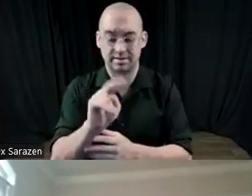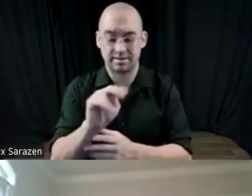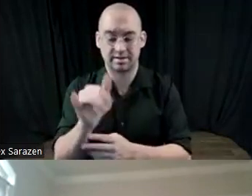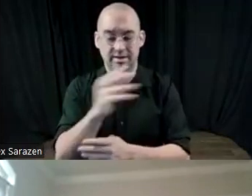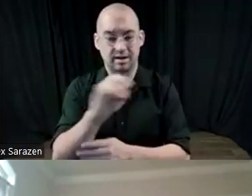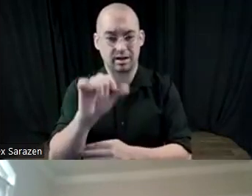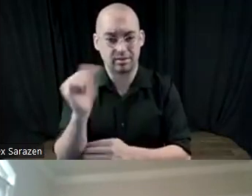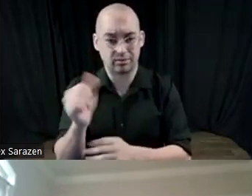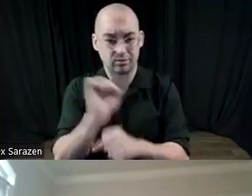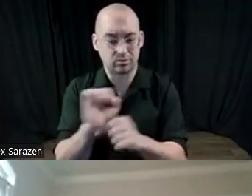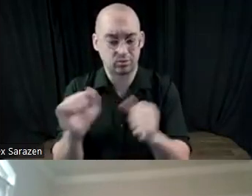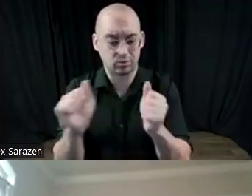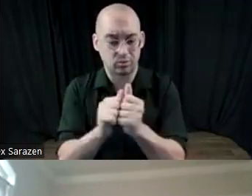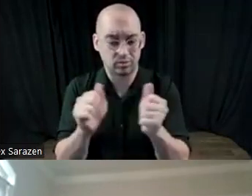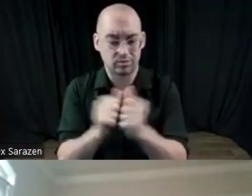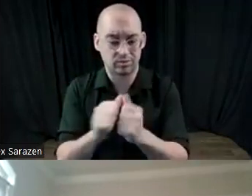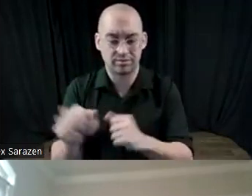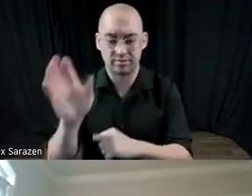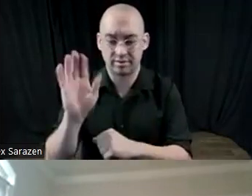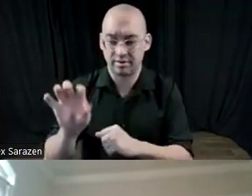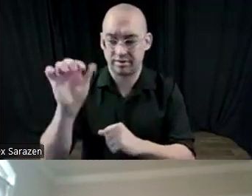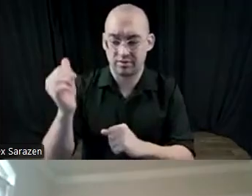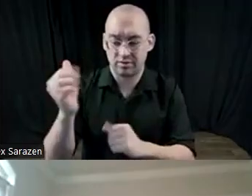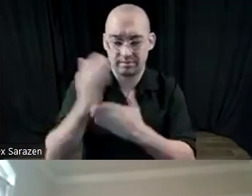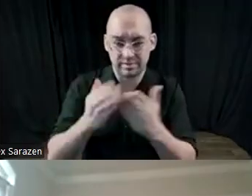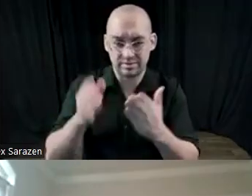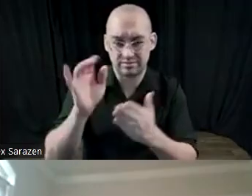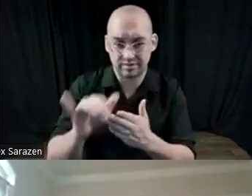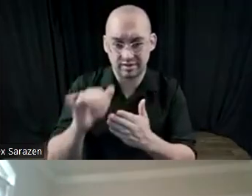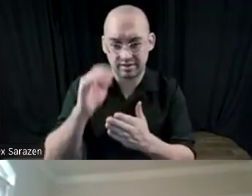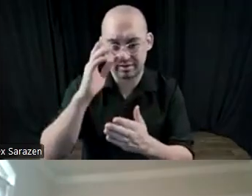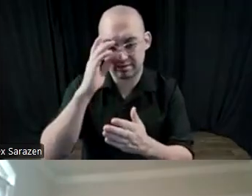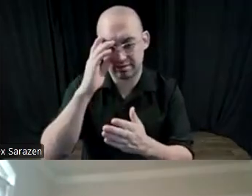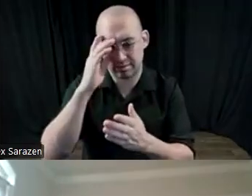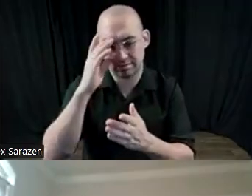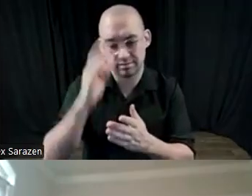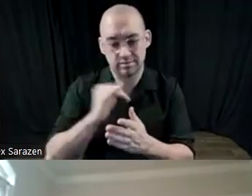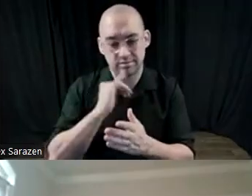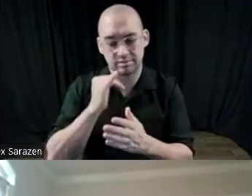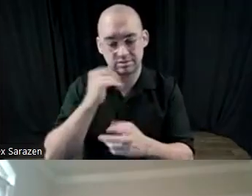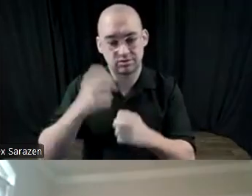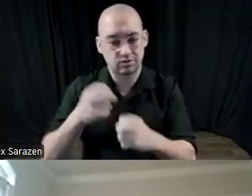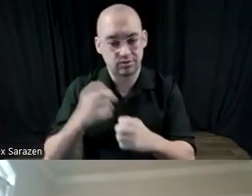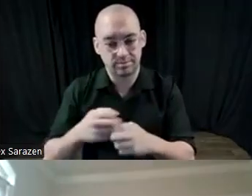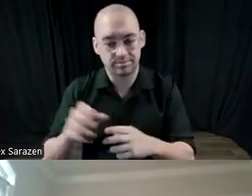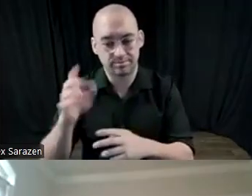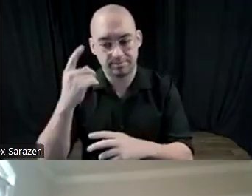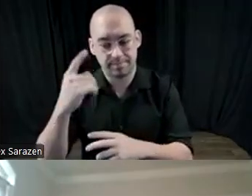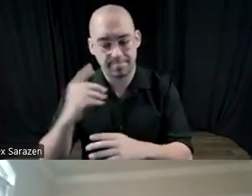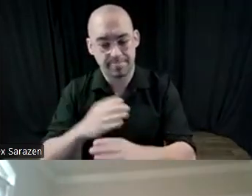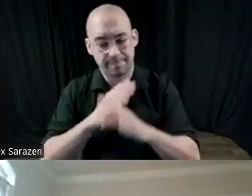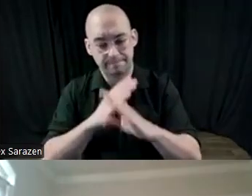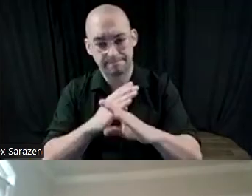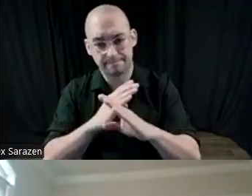with, just the other piece of this is it's hard to